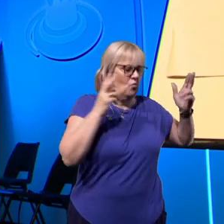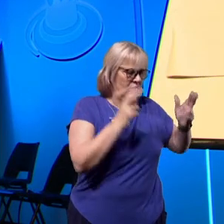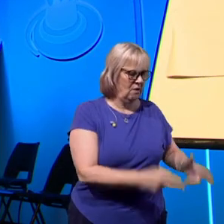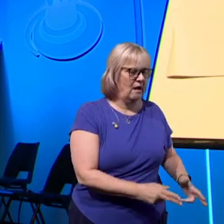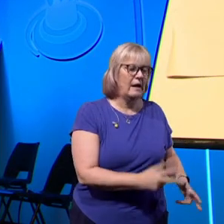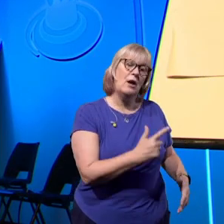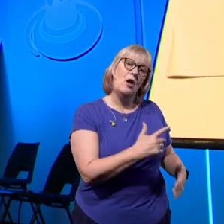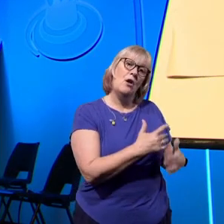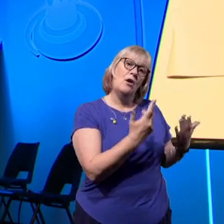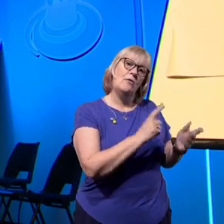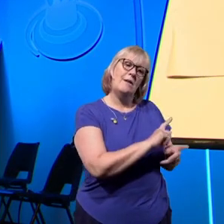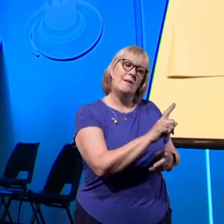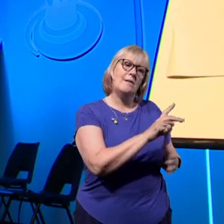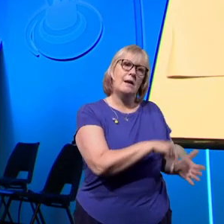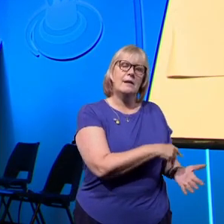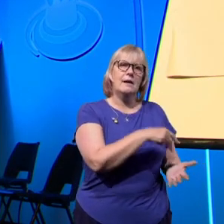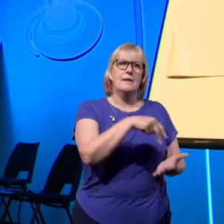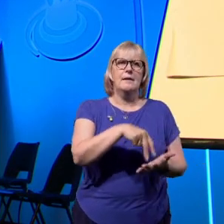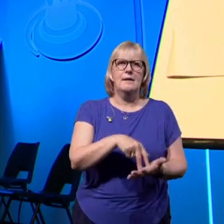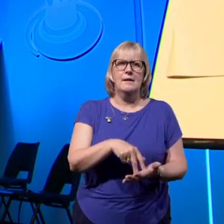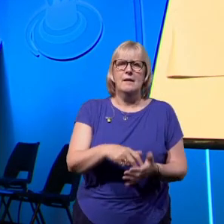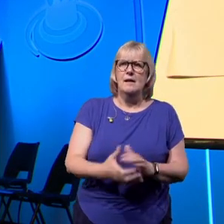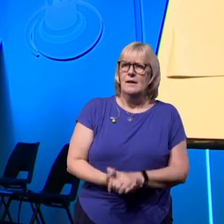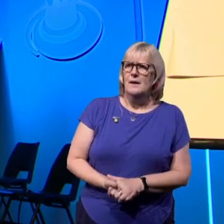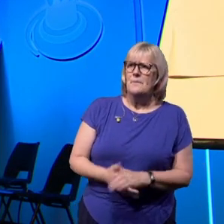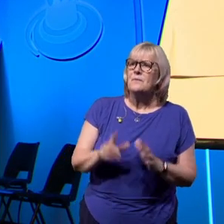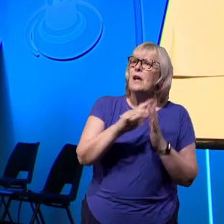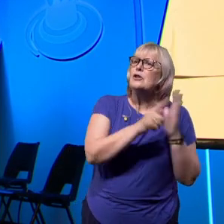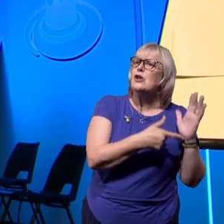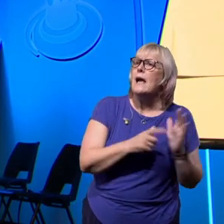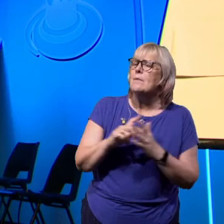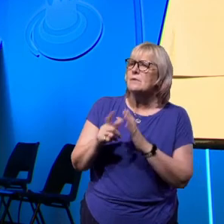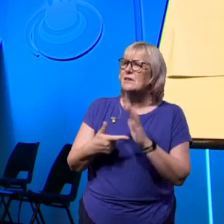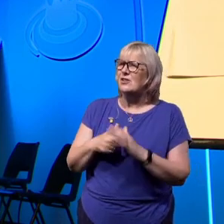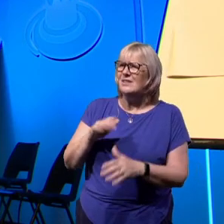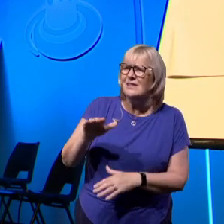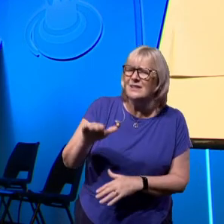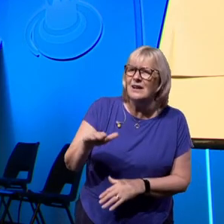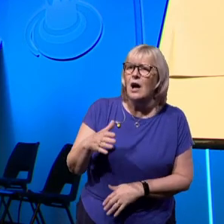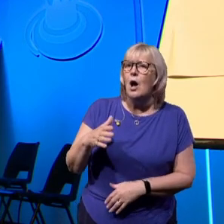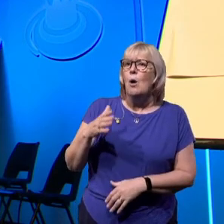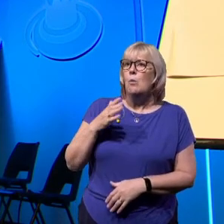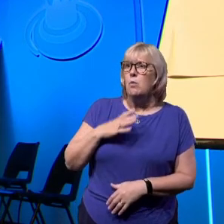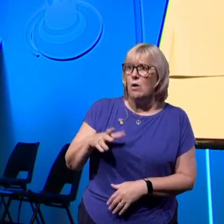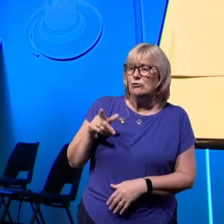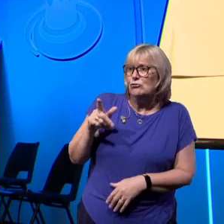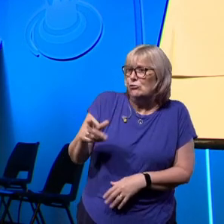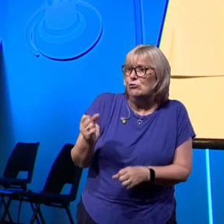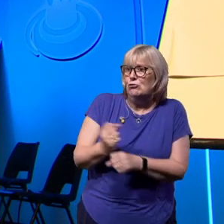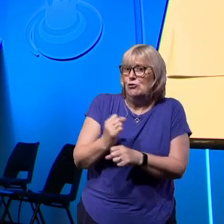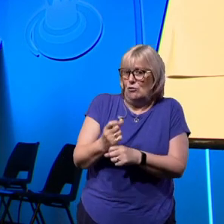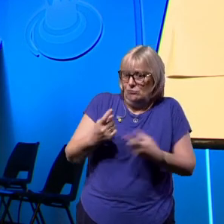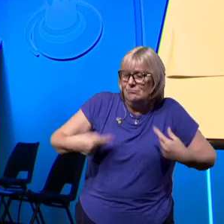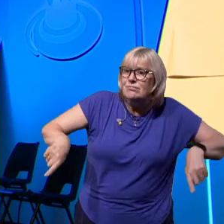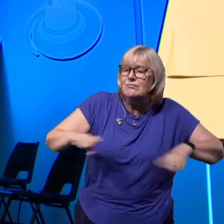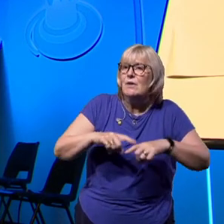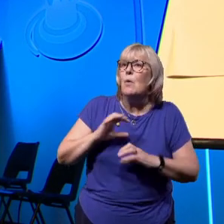James and John, the sons of Zebedee, came to him. "Teacher," they said, "we want you to do for us whatever we